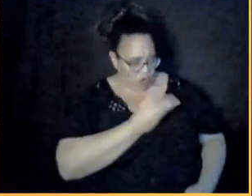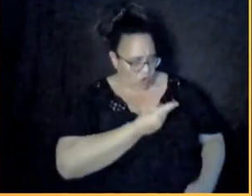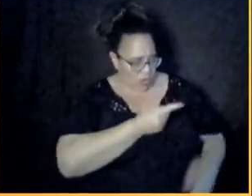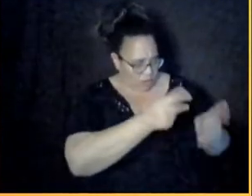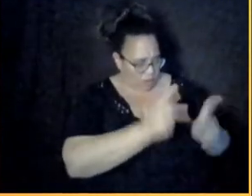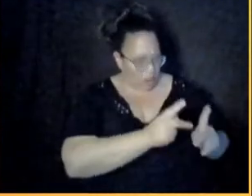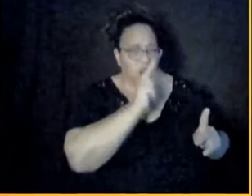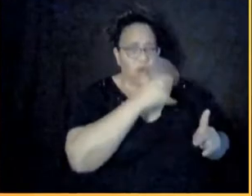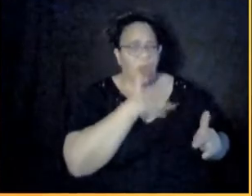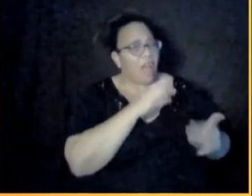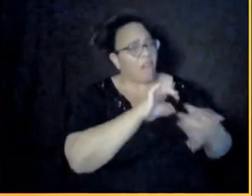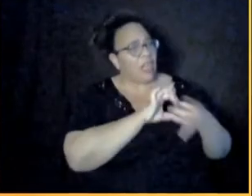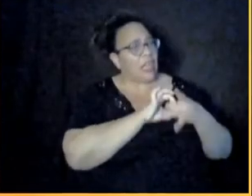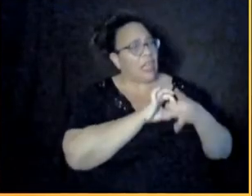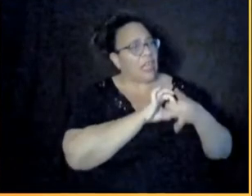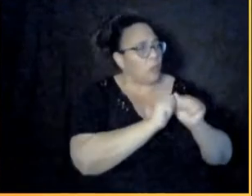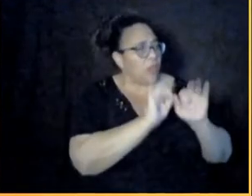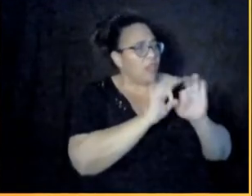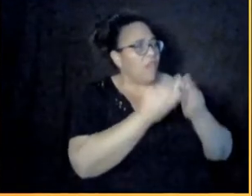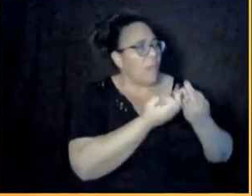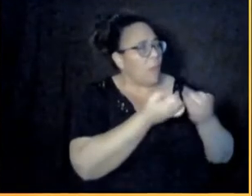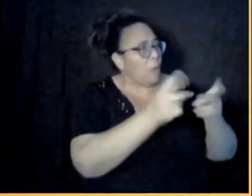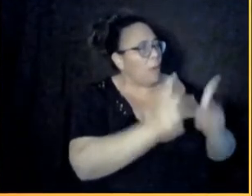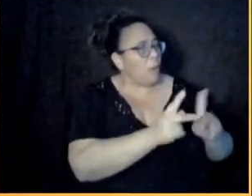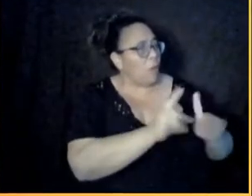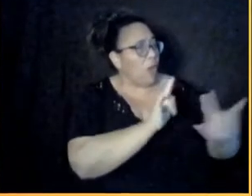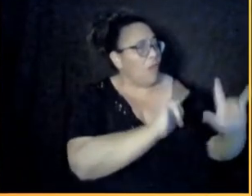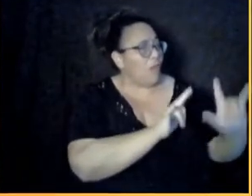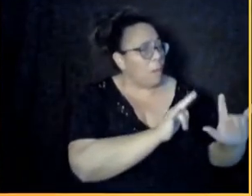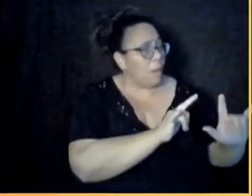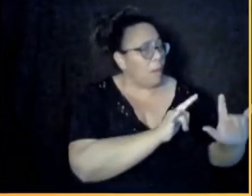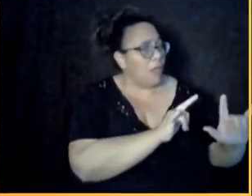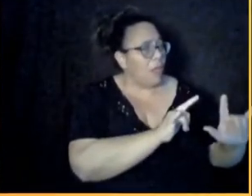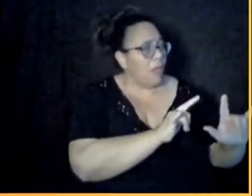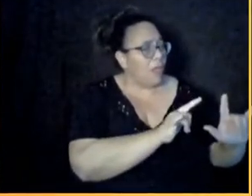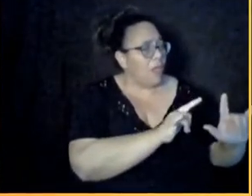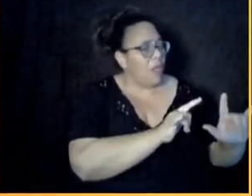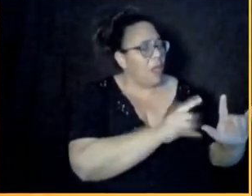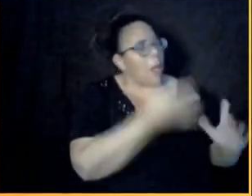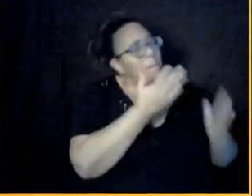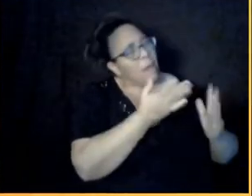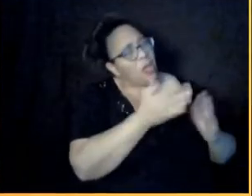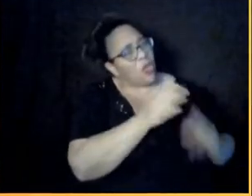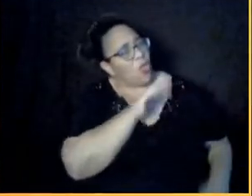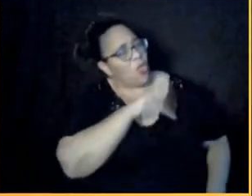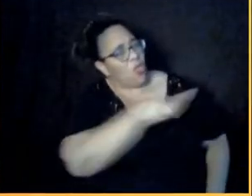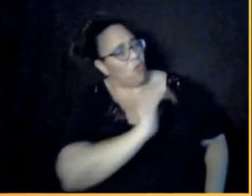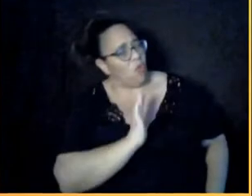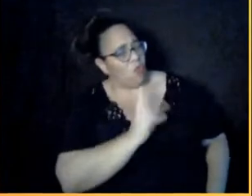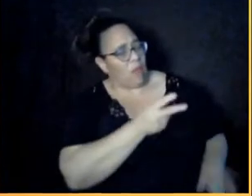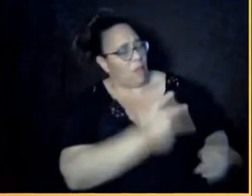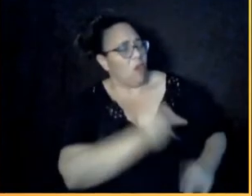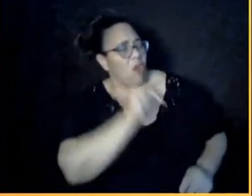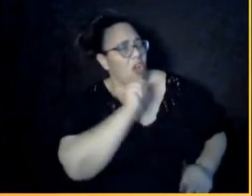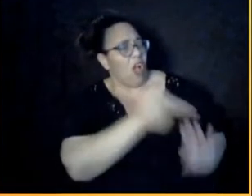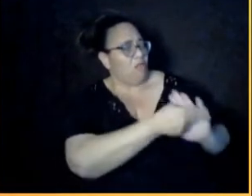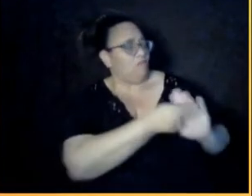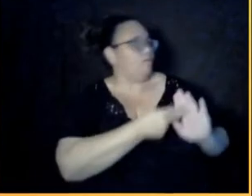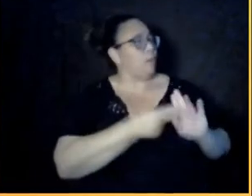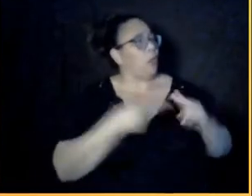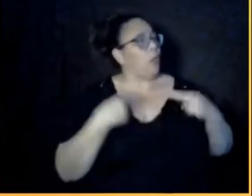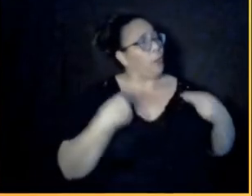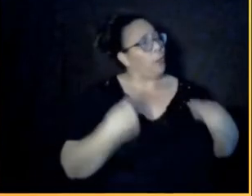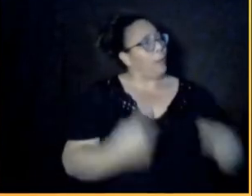you know, aren't, you know, somehow aren't human? I'm always struck by in so many of